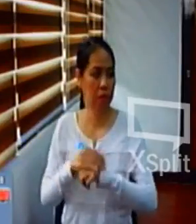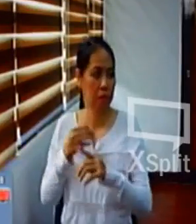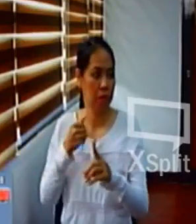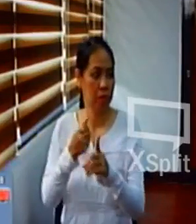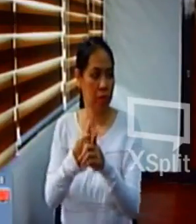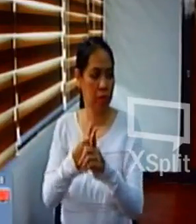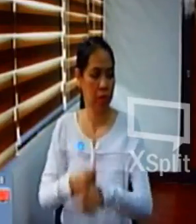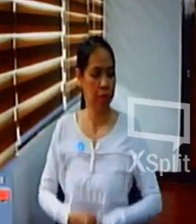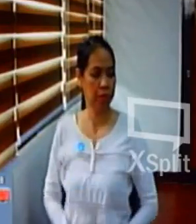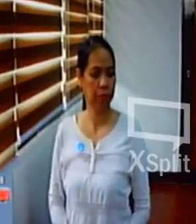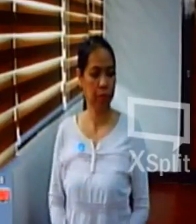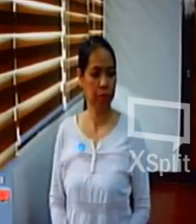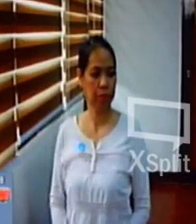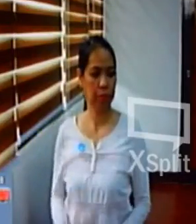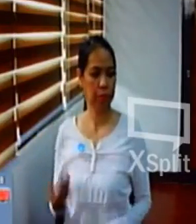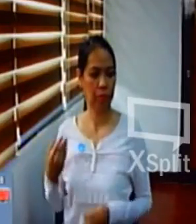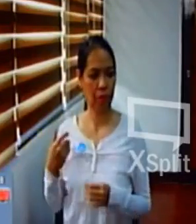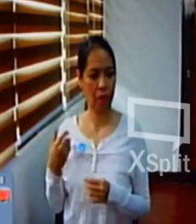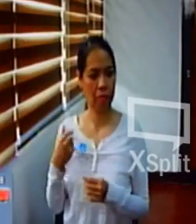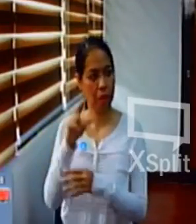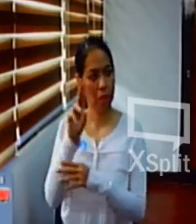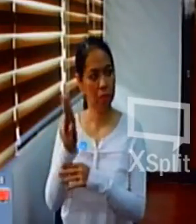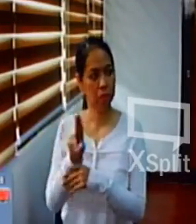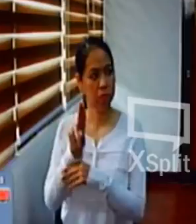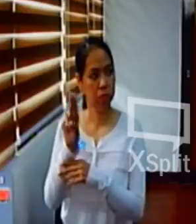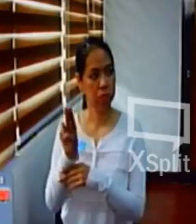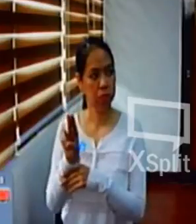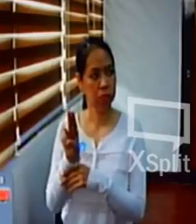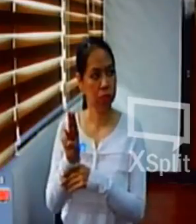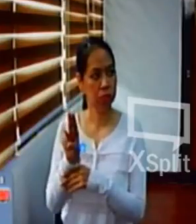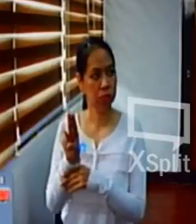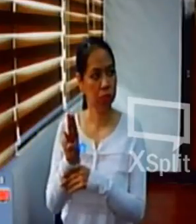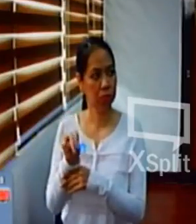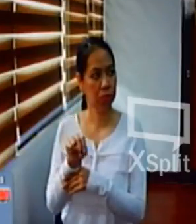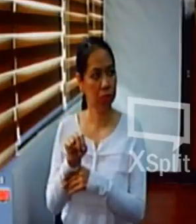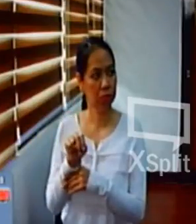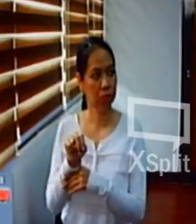We have in fact used satellite imagery.